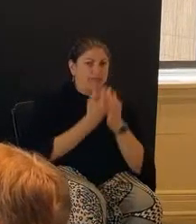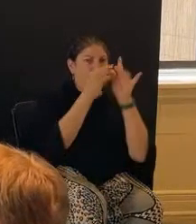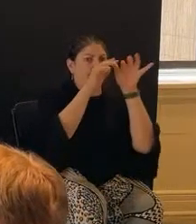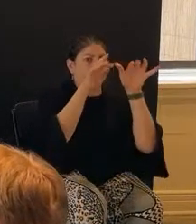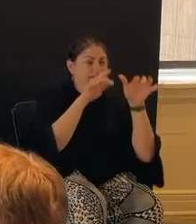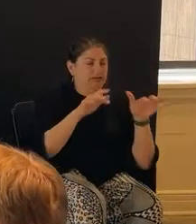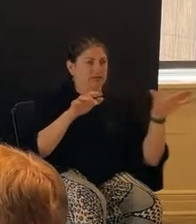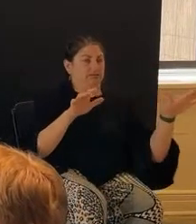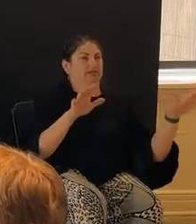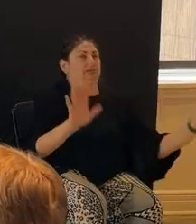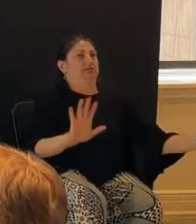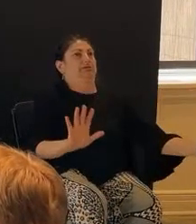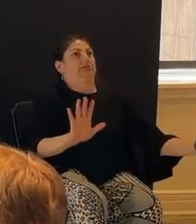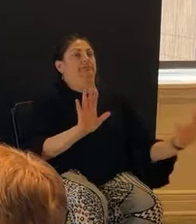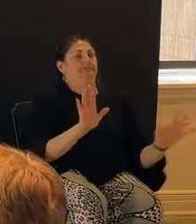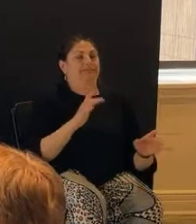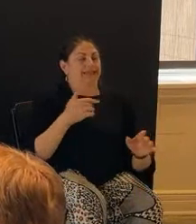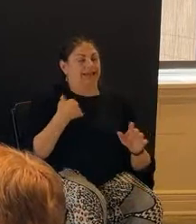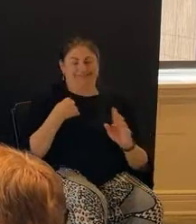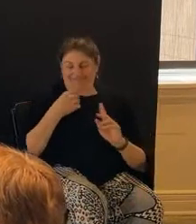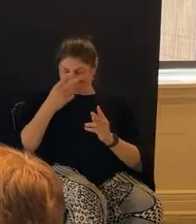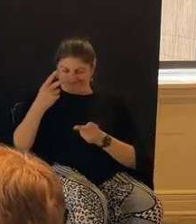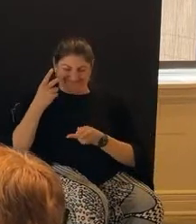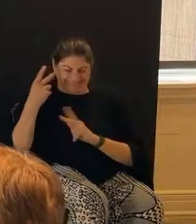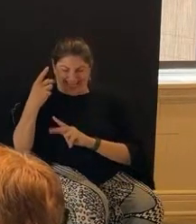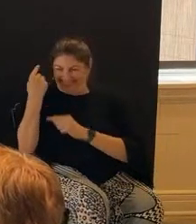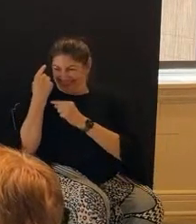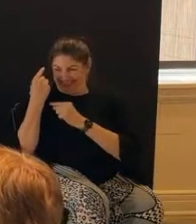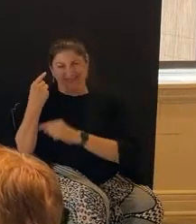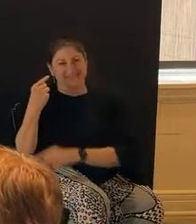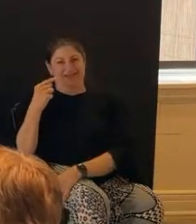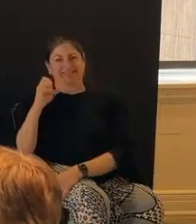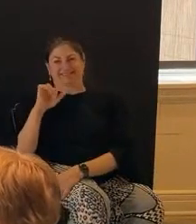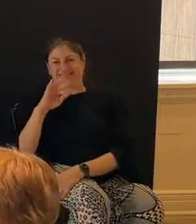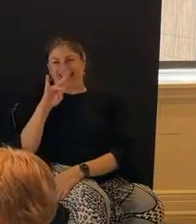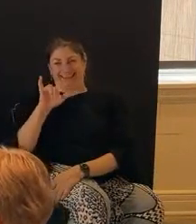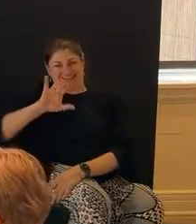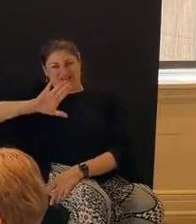I'm still thinking of Sandy's talk, and I'm like, oh God, the earthquake's gonna happen right now.